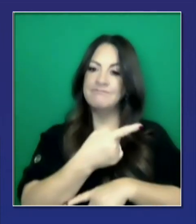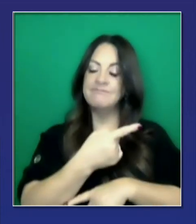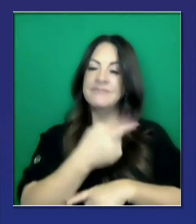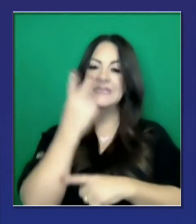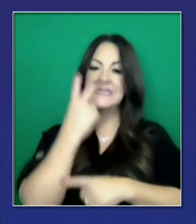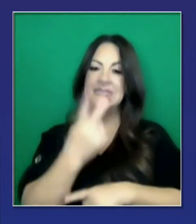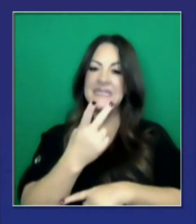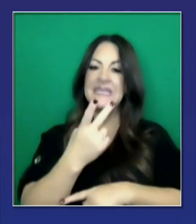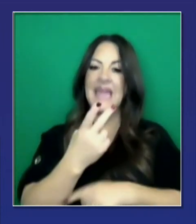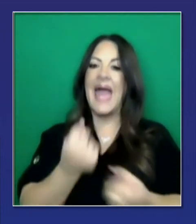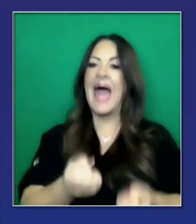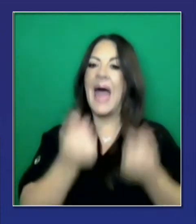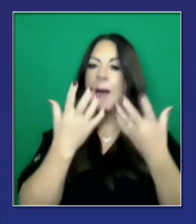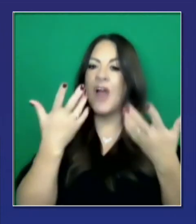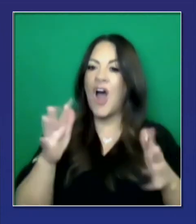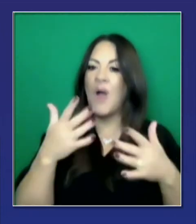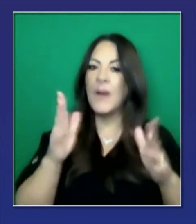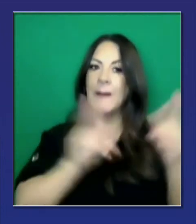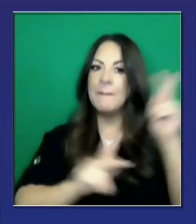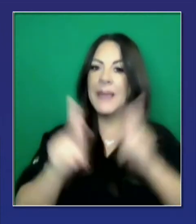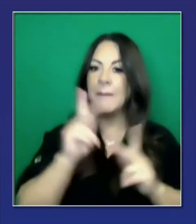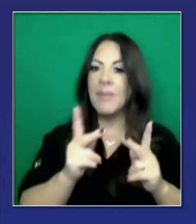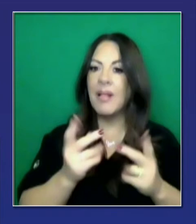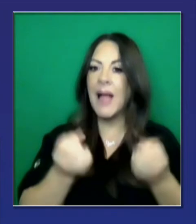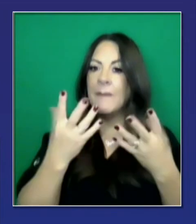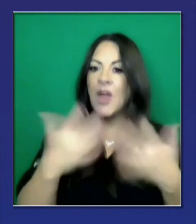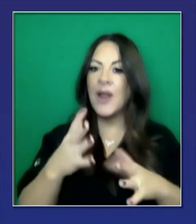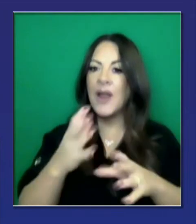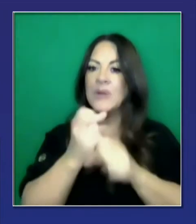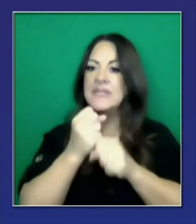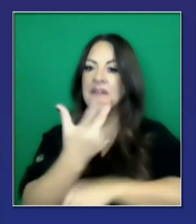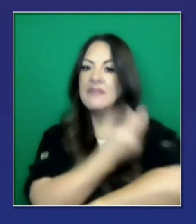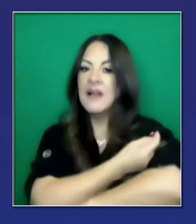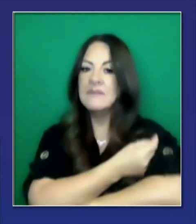actually been administered. These are the Moderna and Pfizer vaccines,